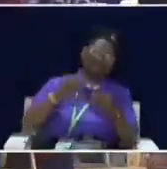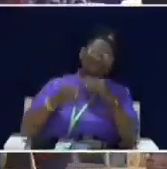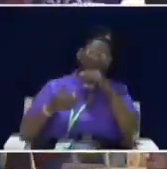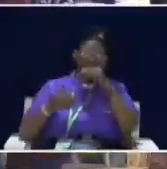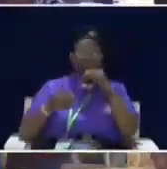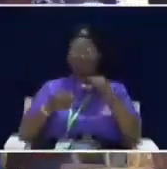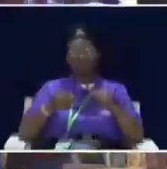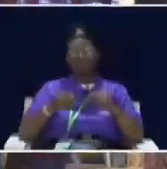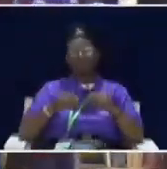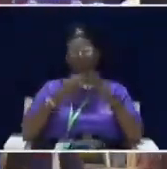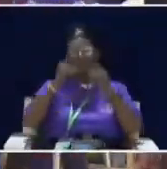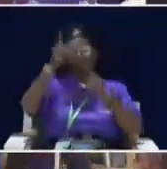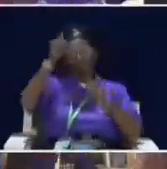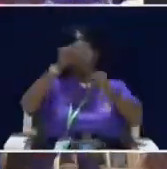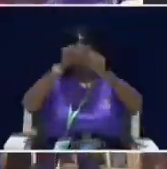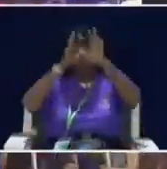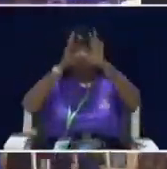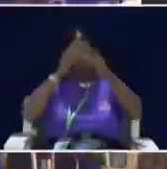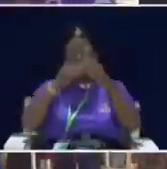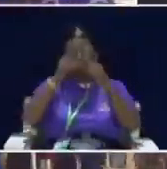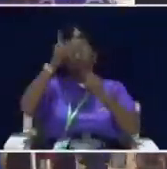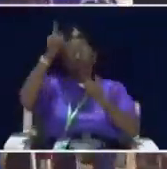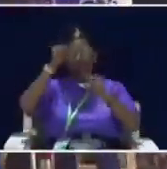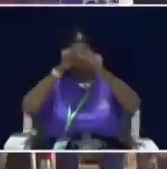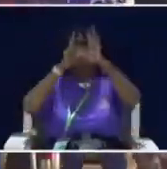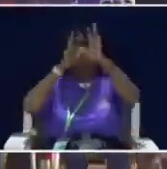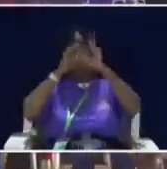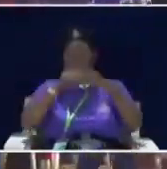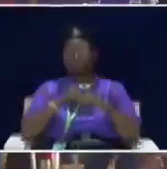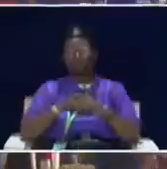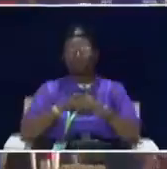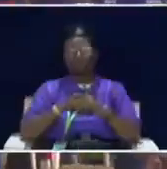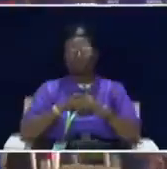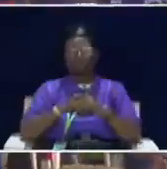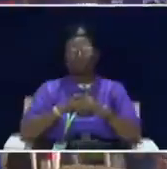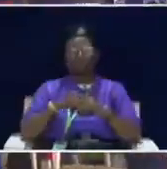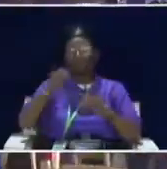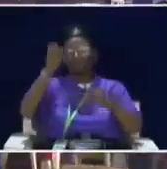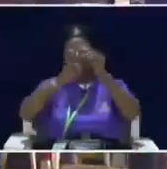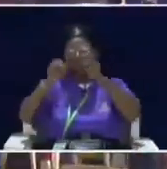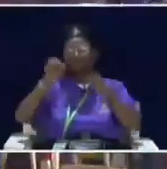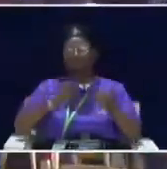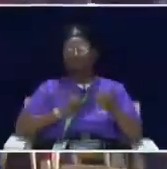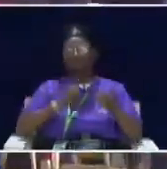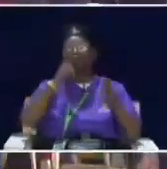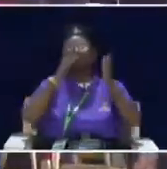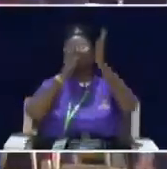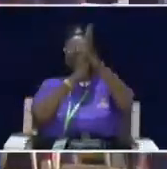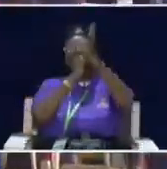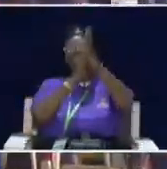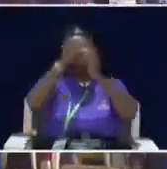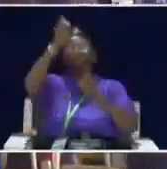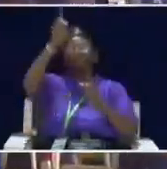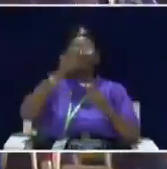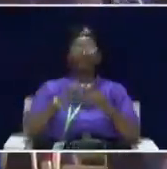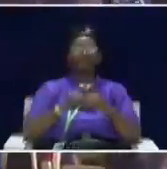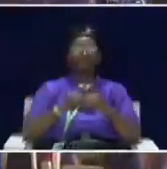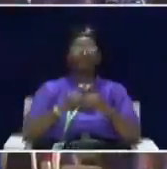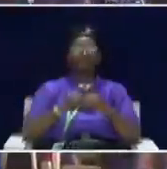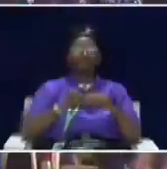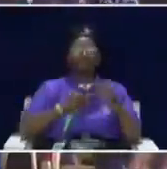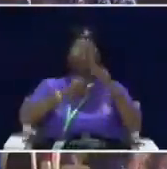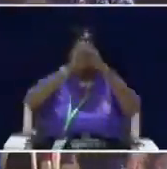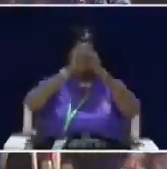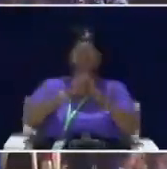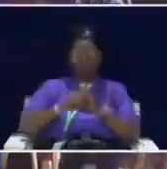Lord. Thank you, thank you, thank you, thank you, Lord. Oh, I praise you, Lord. I worship